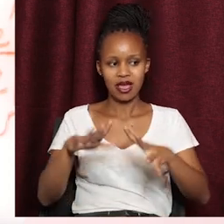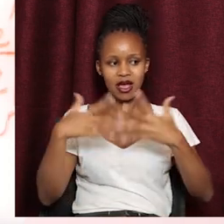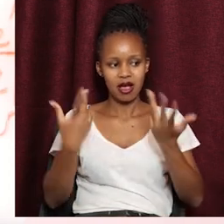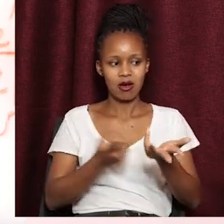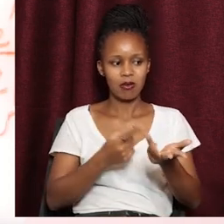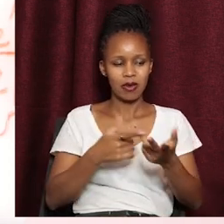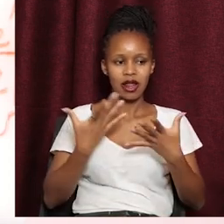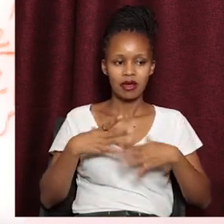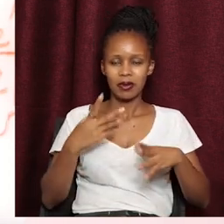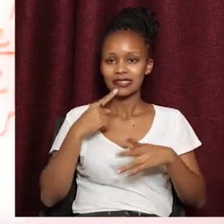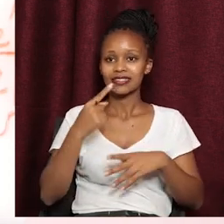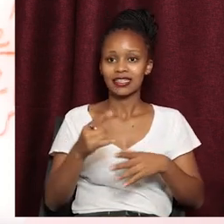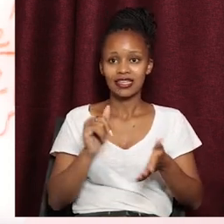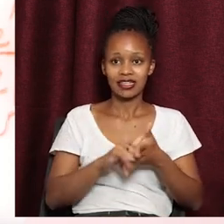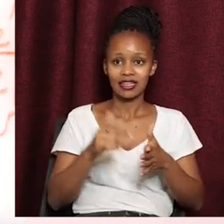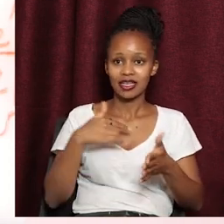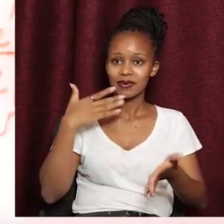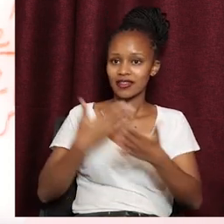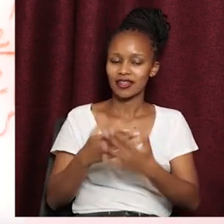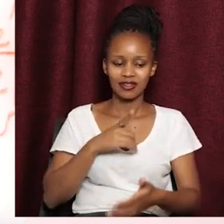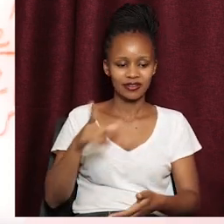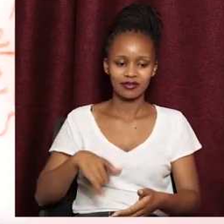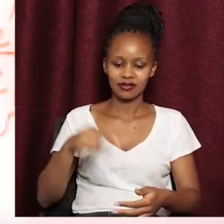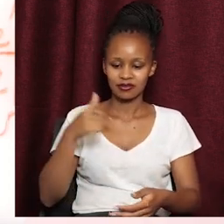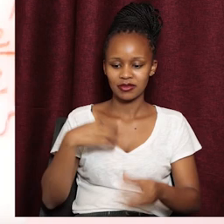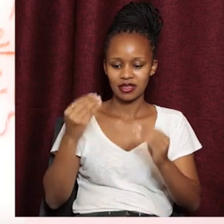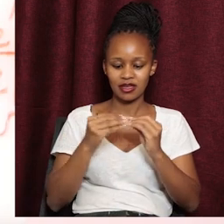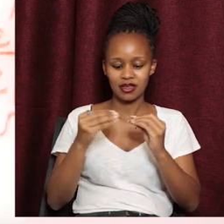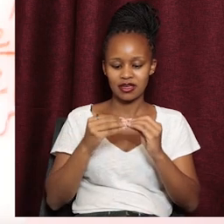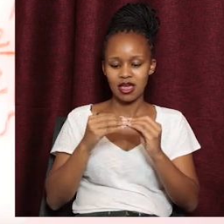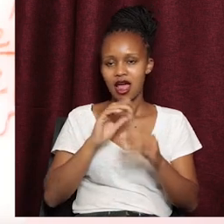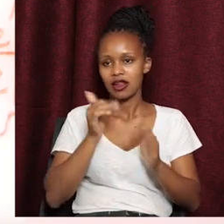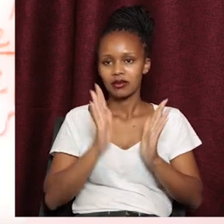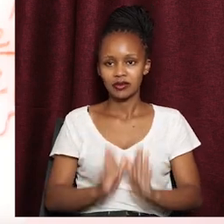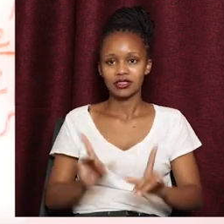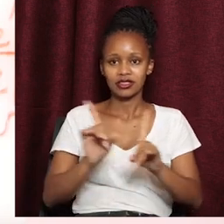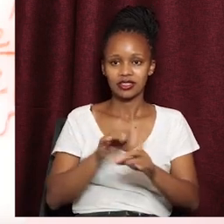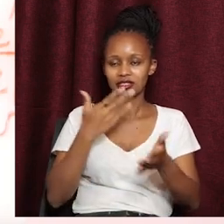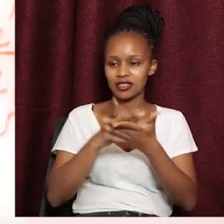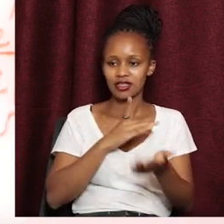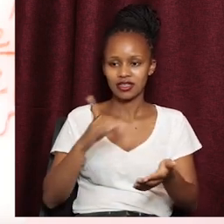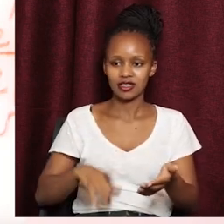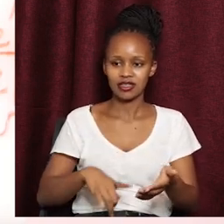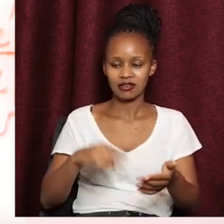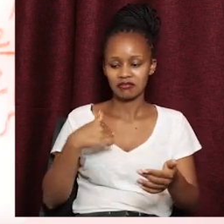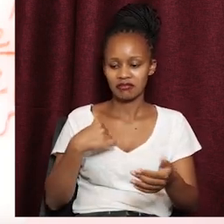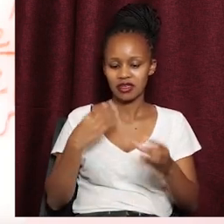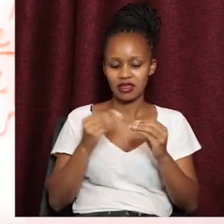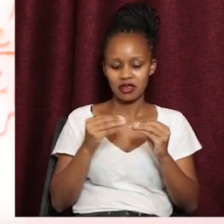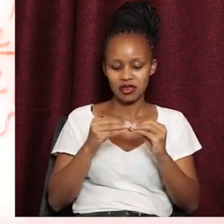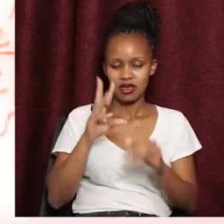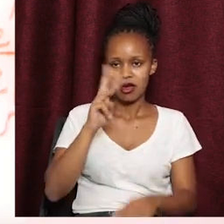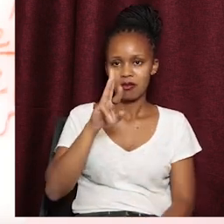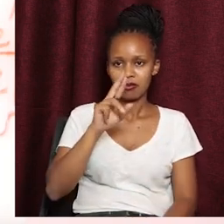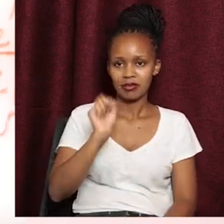how many people will say, I thank God I met Mr. So-and-so. I thank God I met